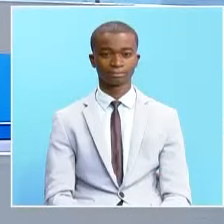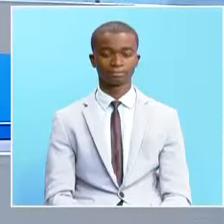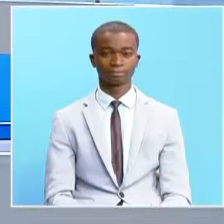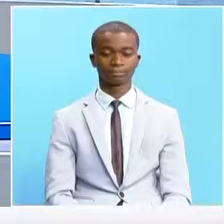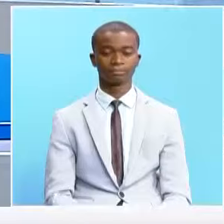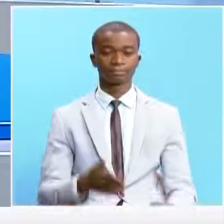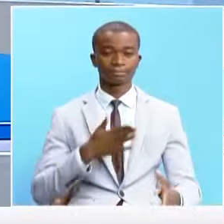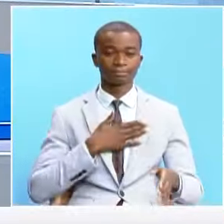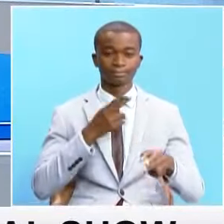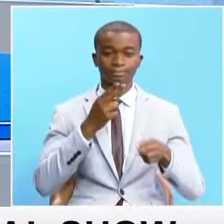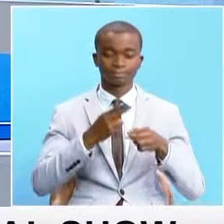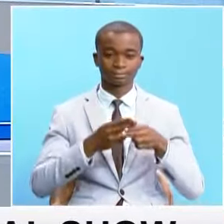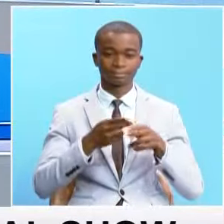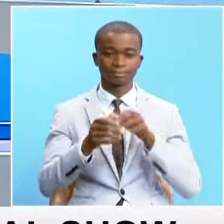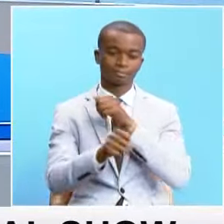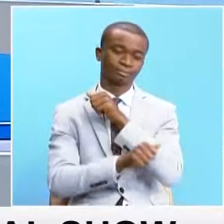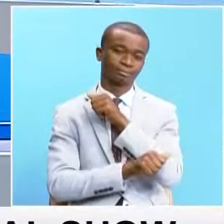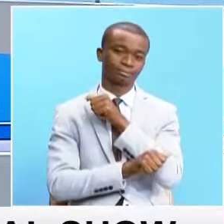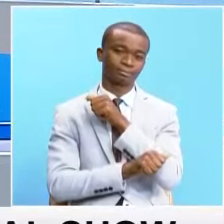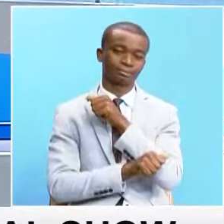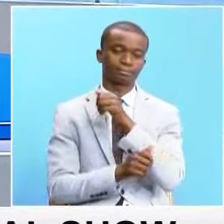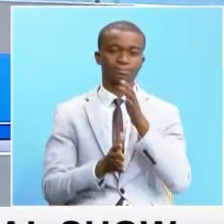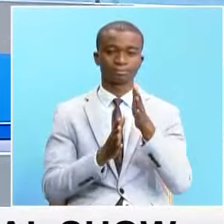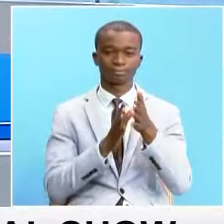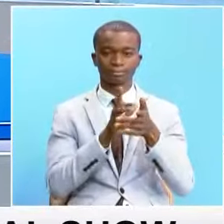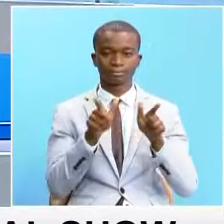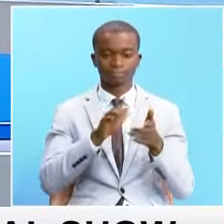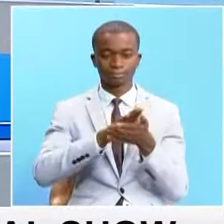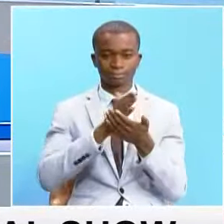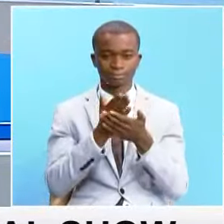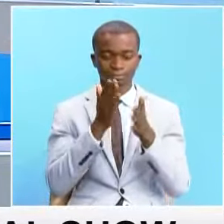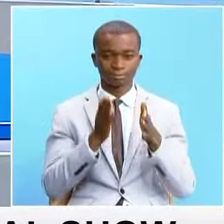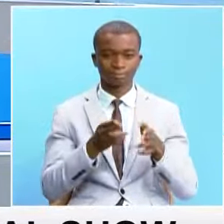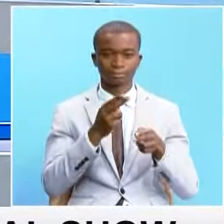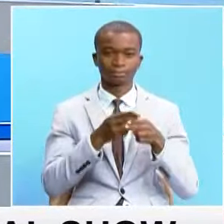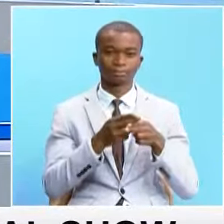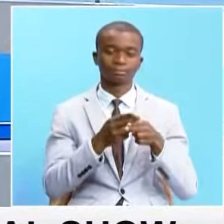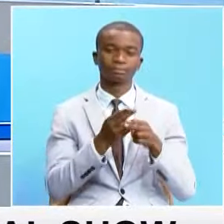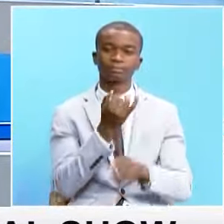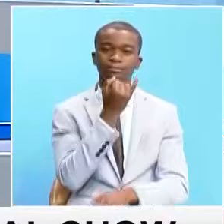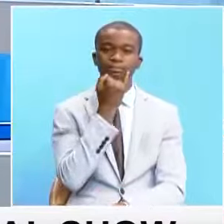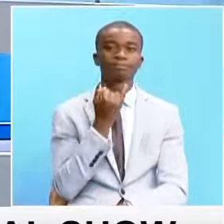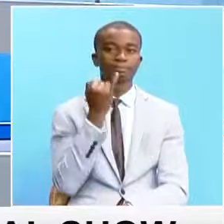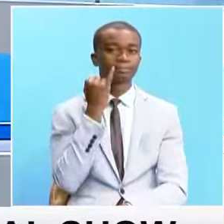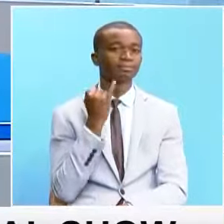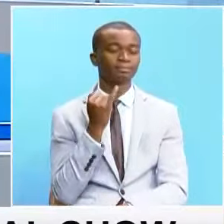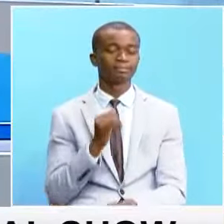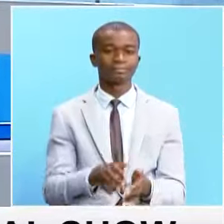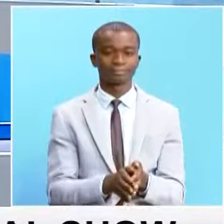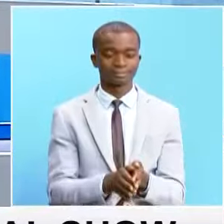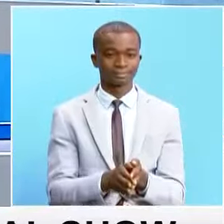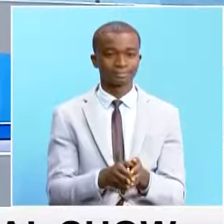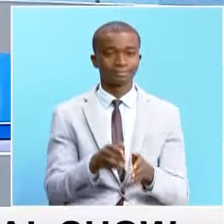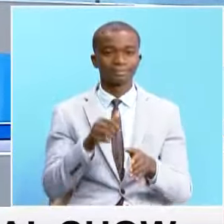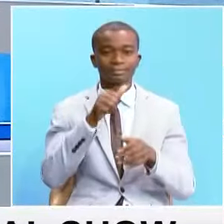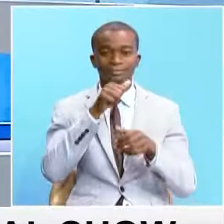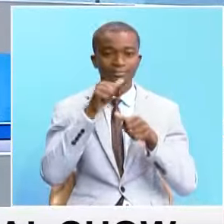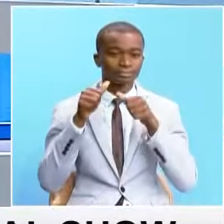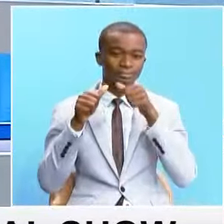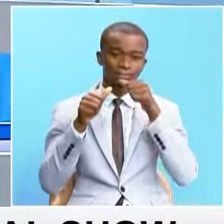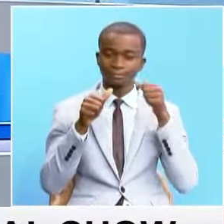With the details, my name is Amos Zulu, and on sign language is Joas Shikombwe. The Agricultural